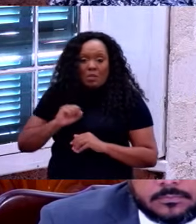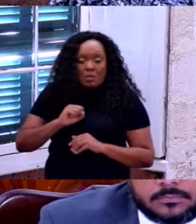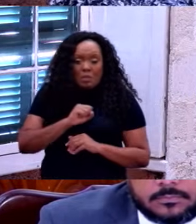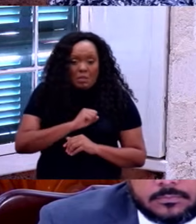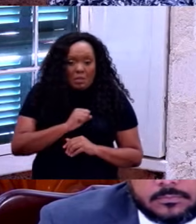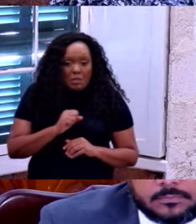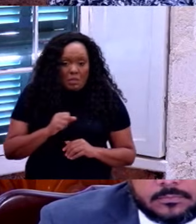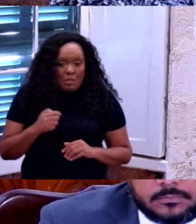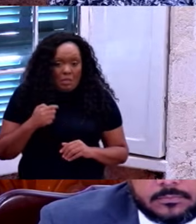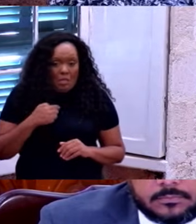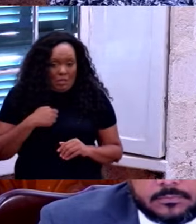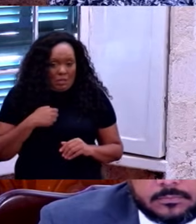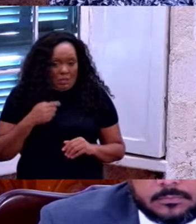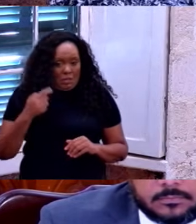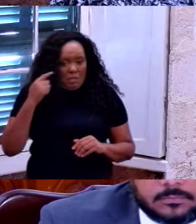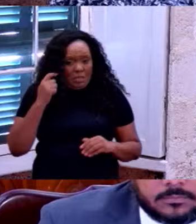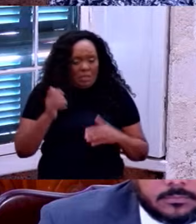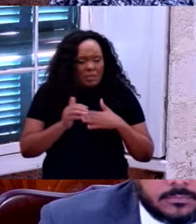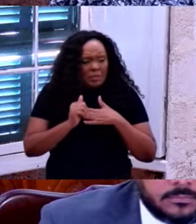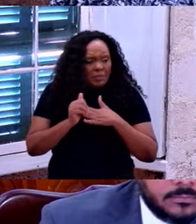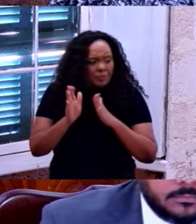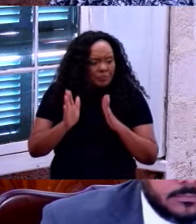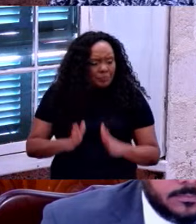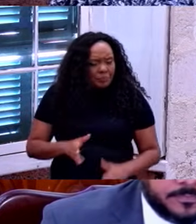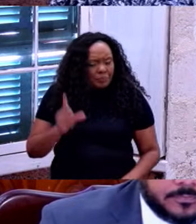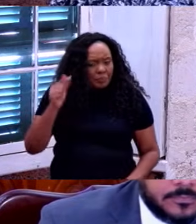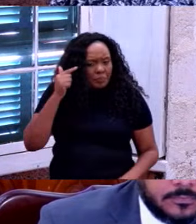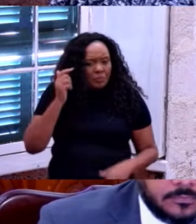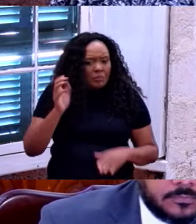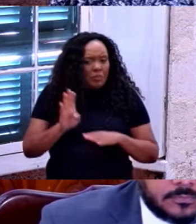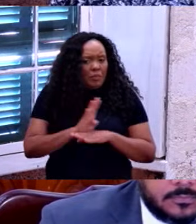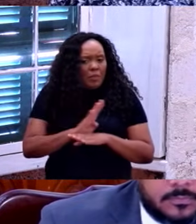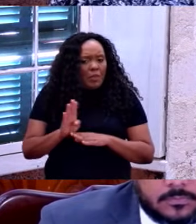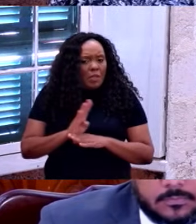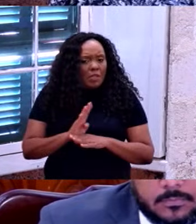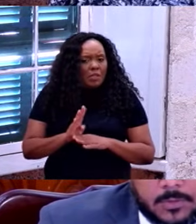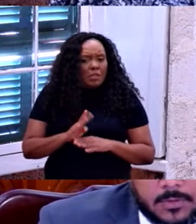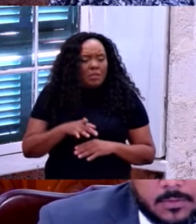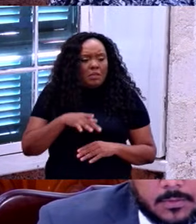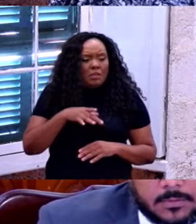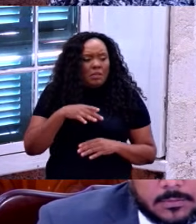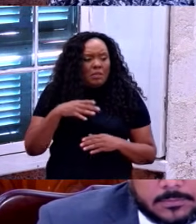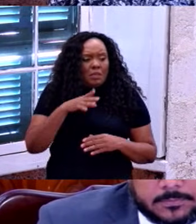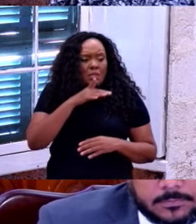it was the leader of government business spoke of an independent speaker.